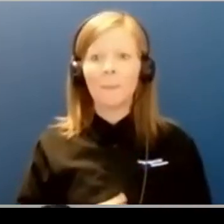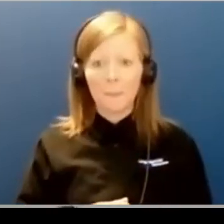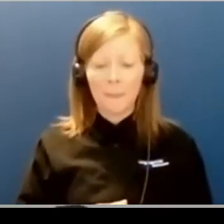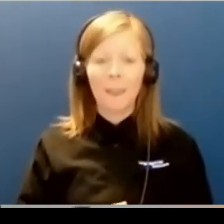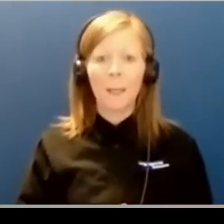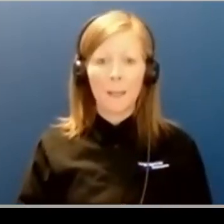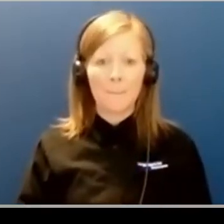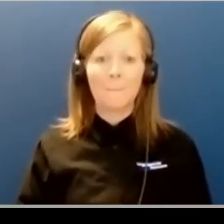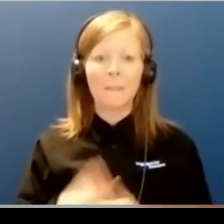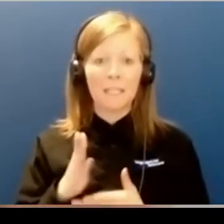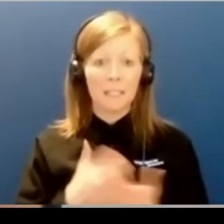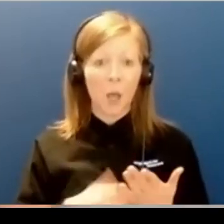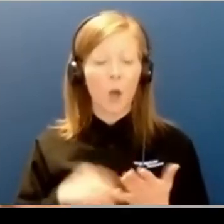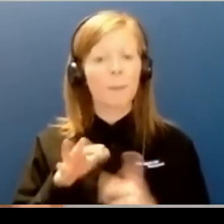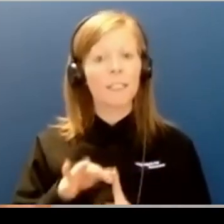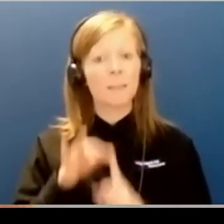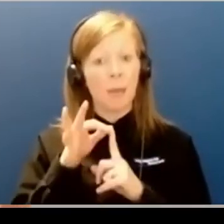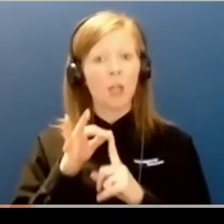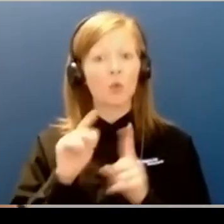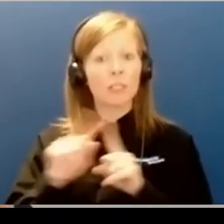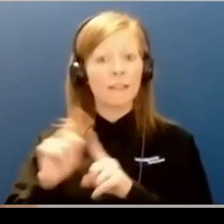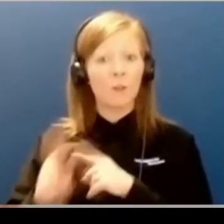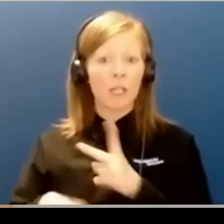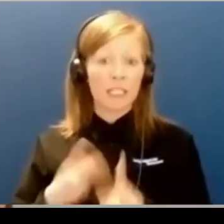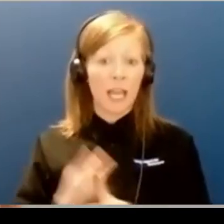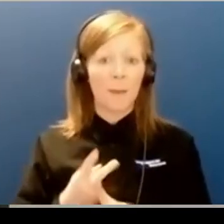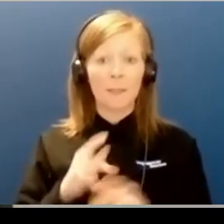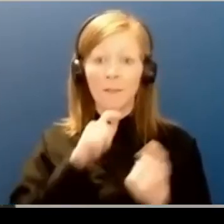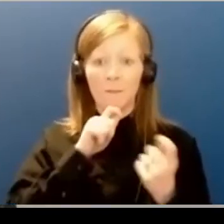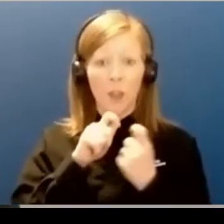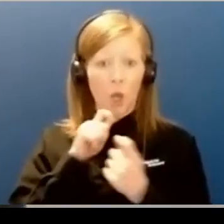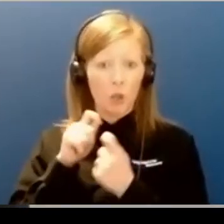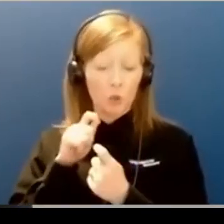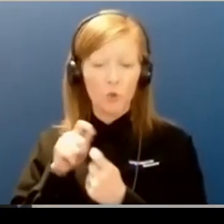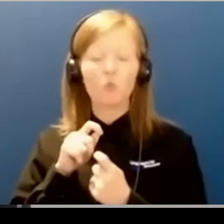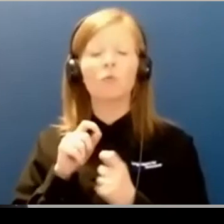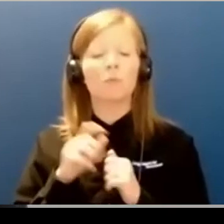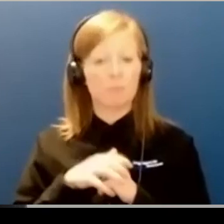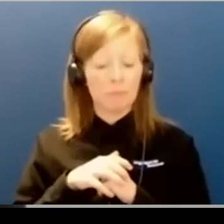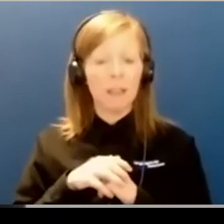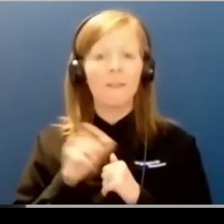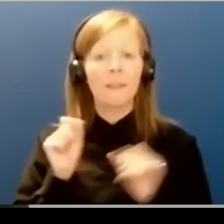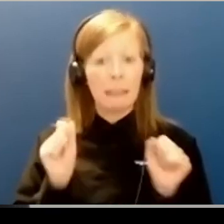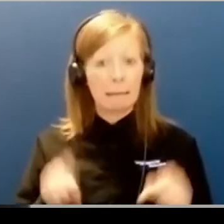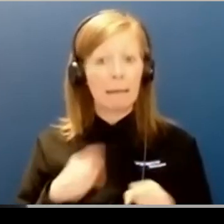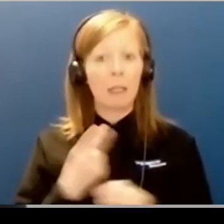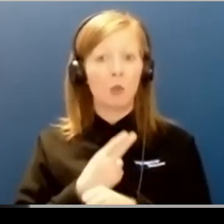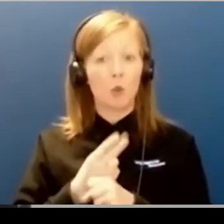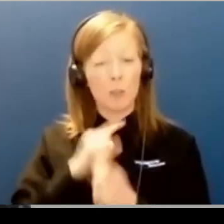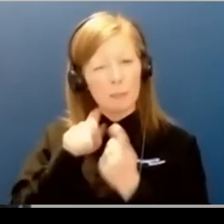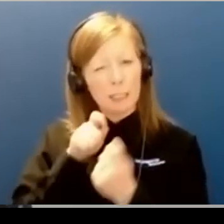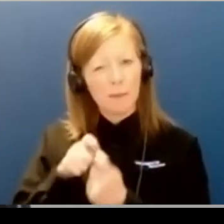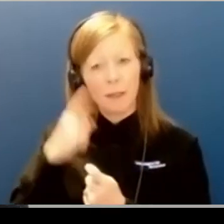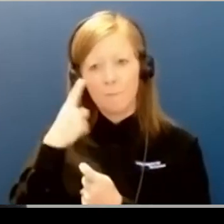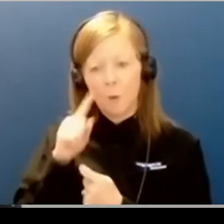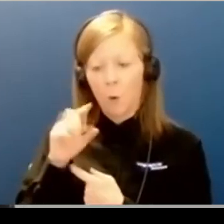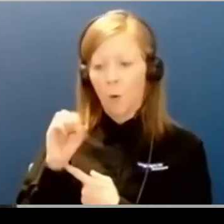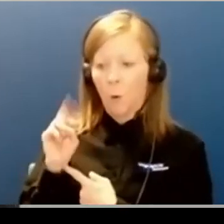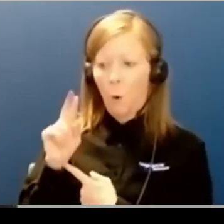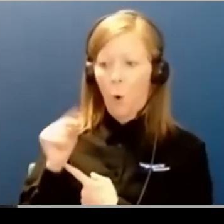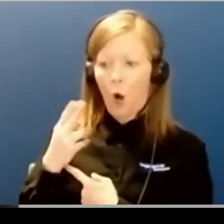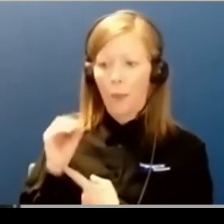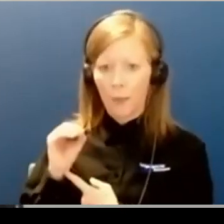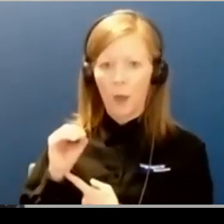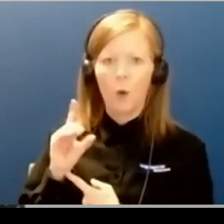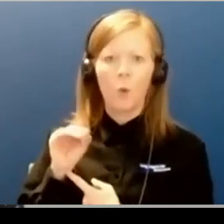some special type of flossers are actually designed to use with orthodontics. So I'm happy, to